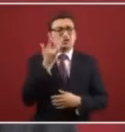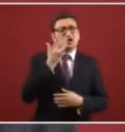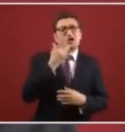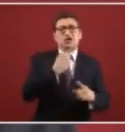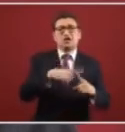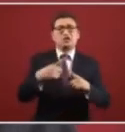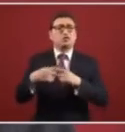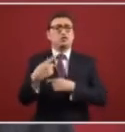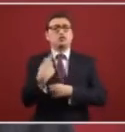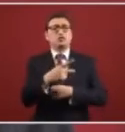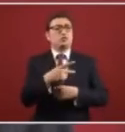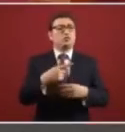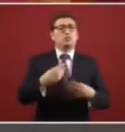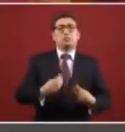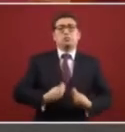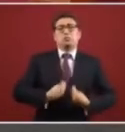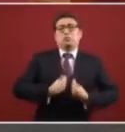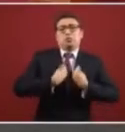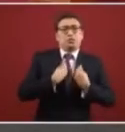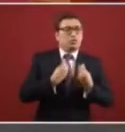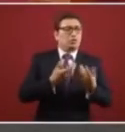Estilos de vida.